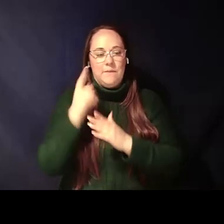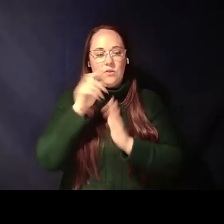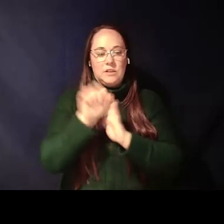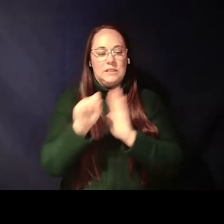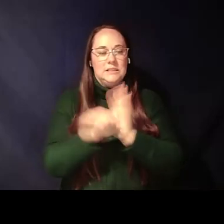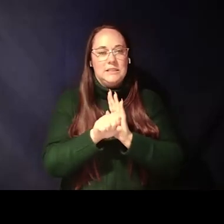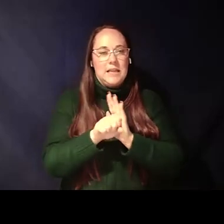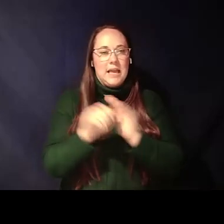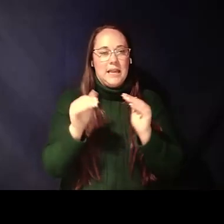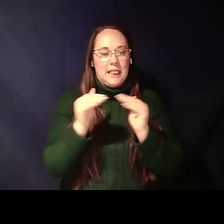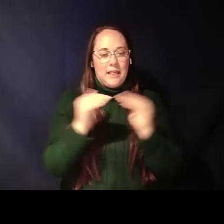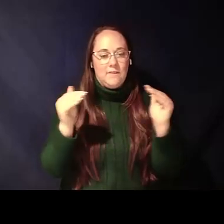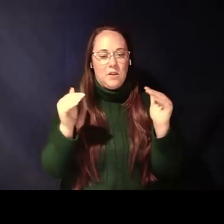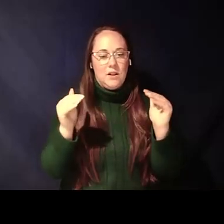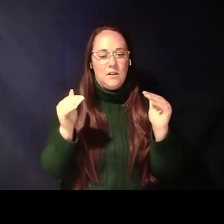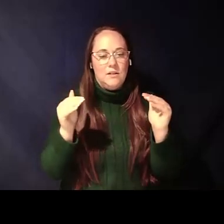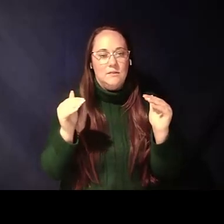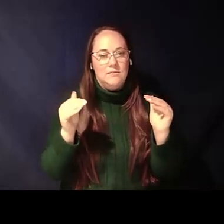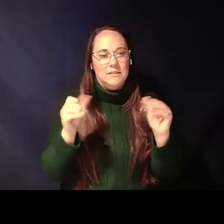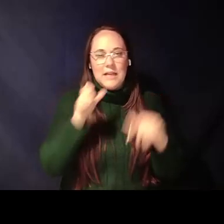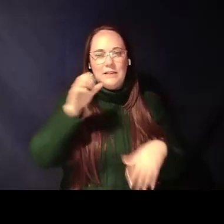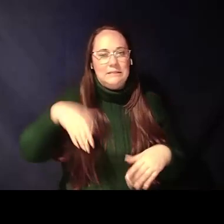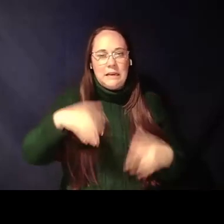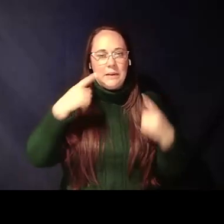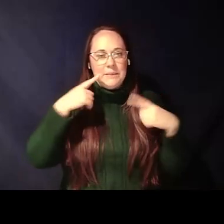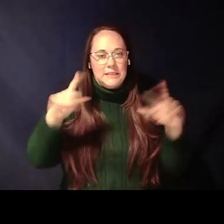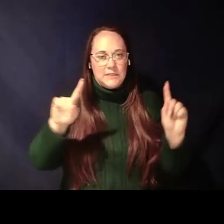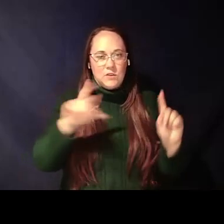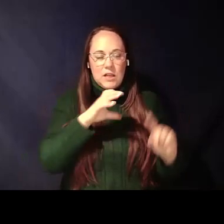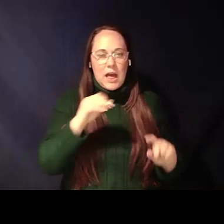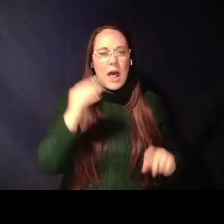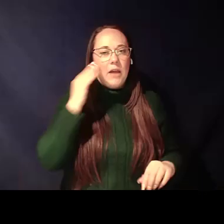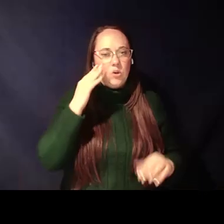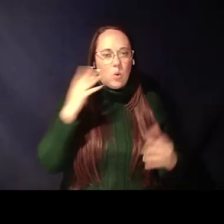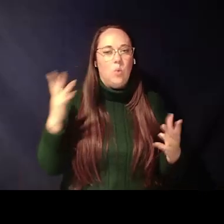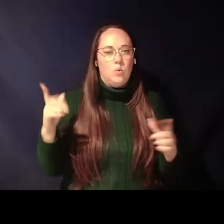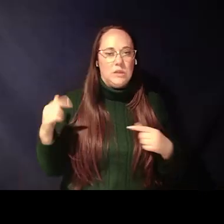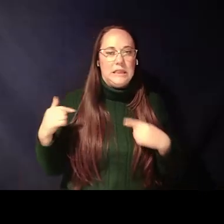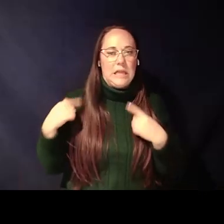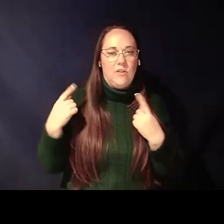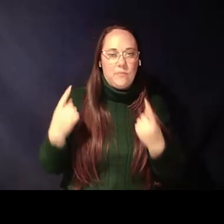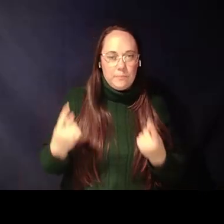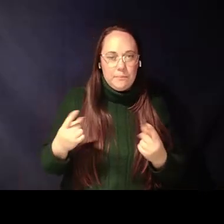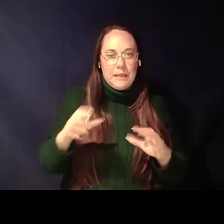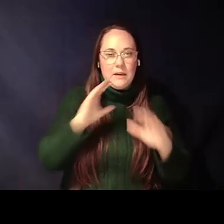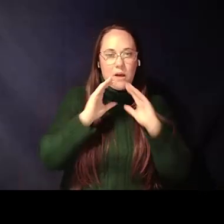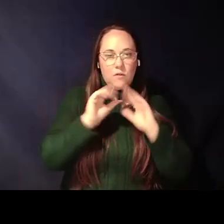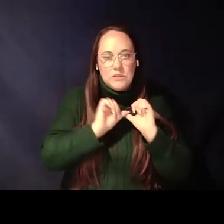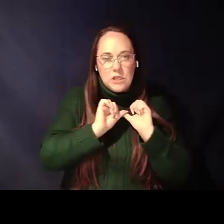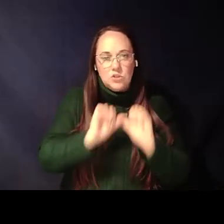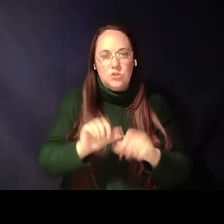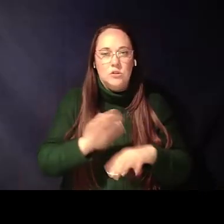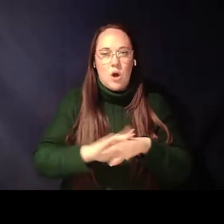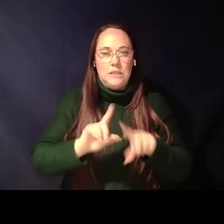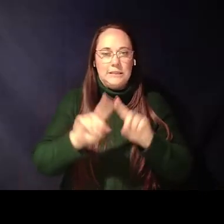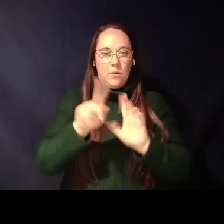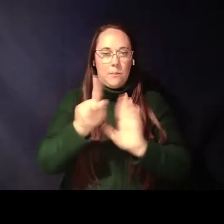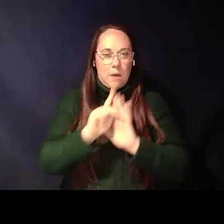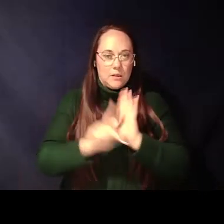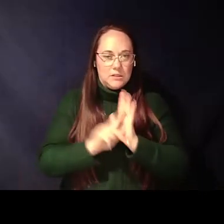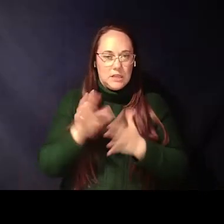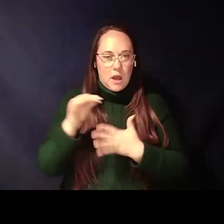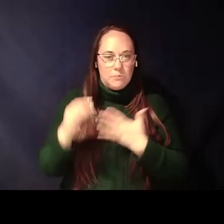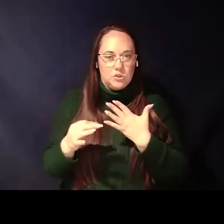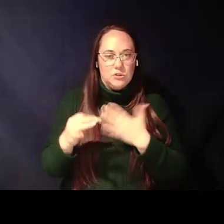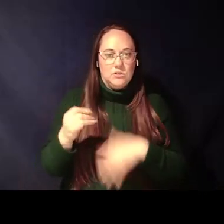level. That has not yet been successful. I know there are continued to be conversations on different policy options to